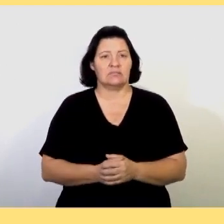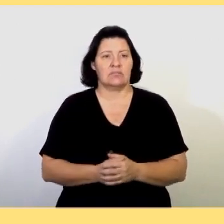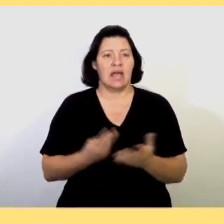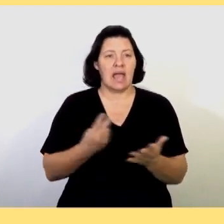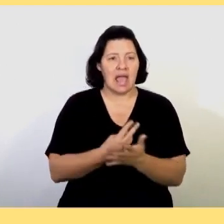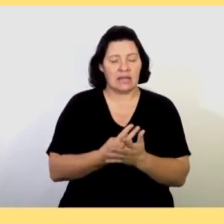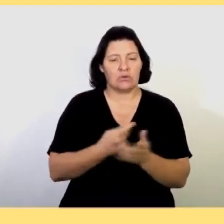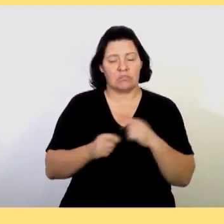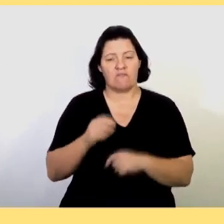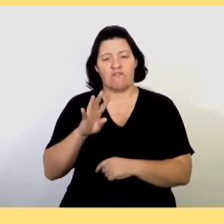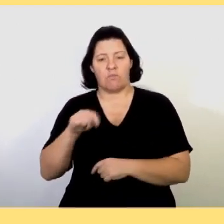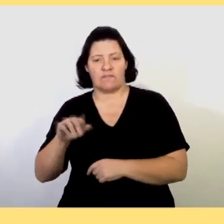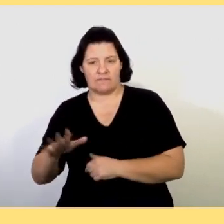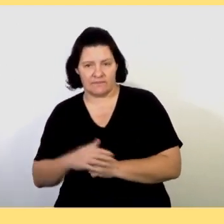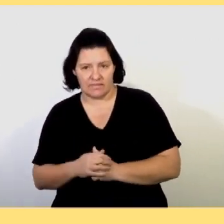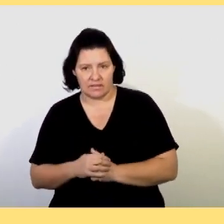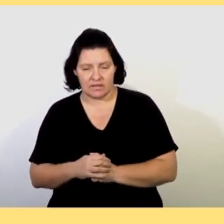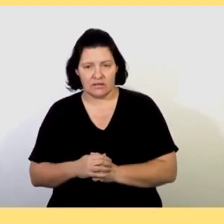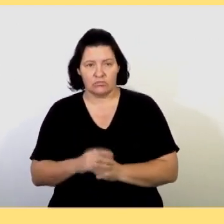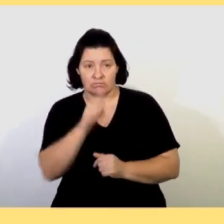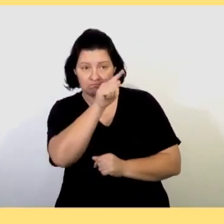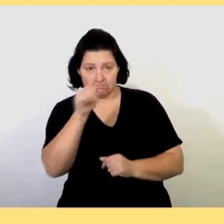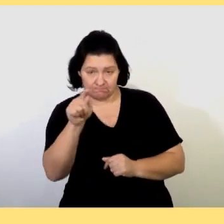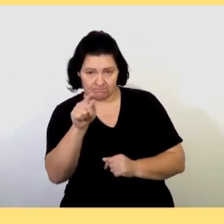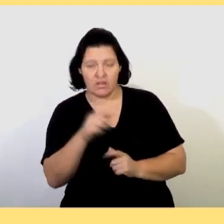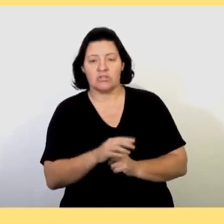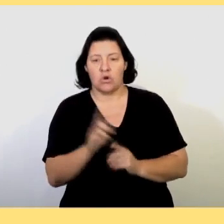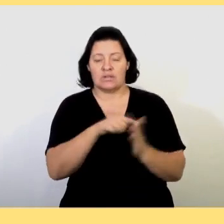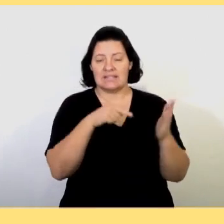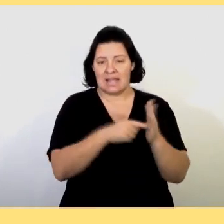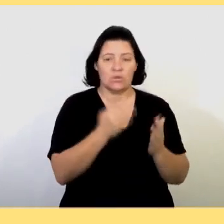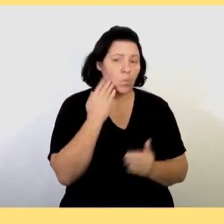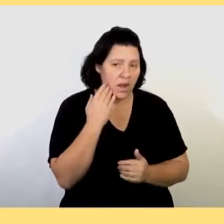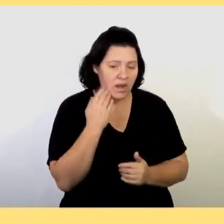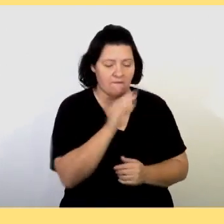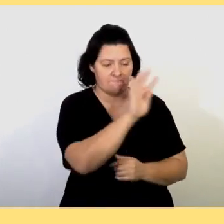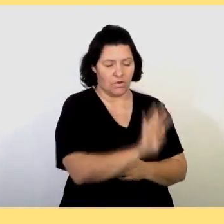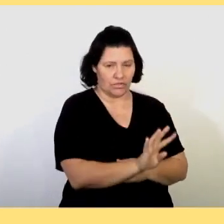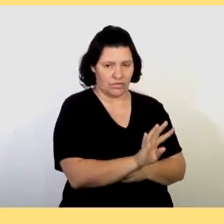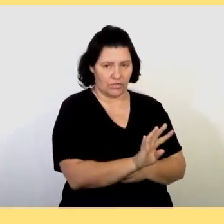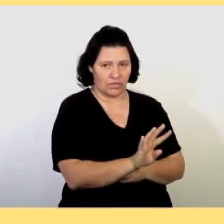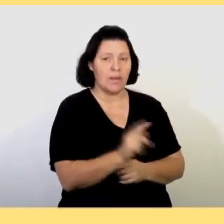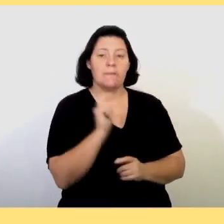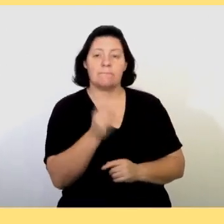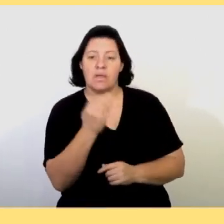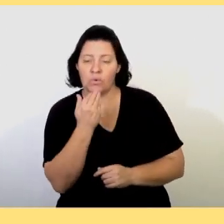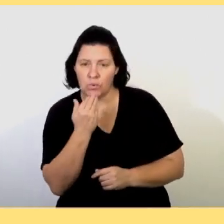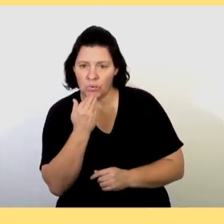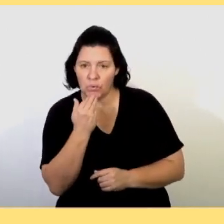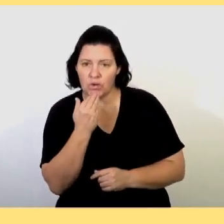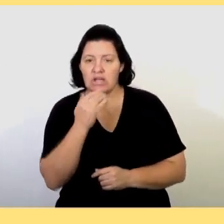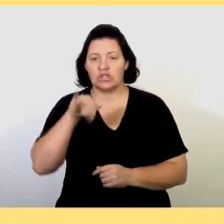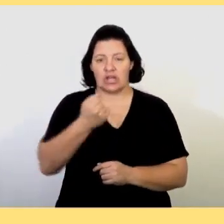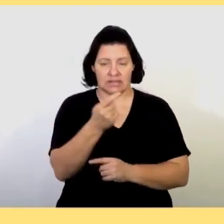and consumables for $4.5. So I'm going to come, my date, it is the 4th. Whom did we